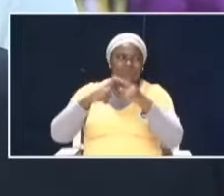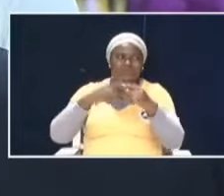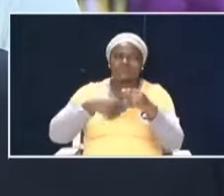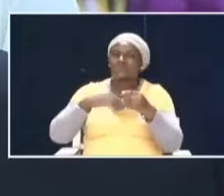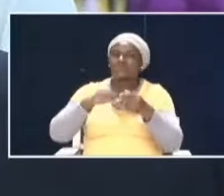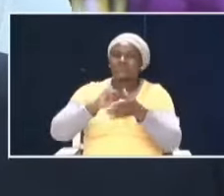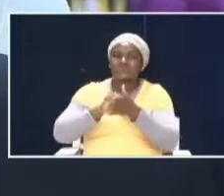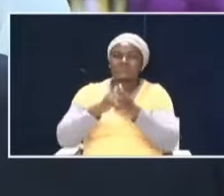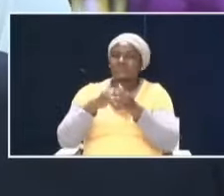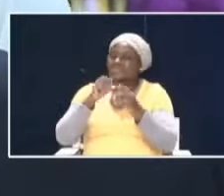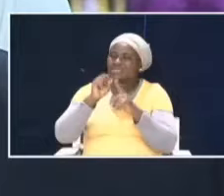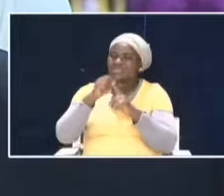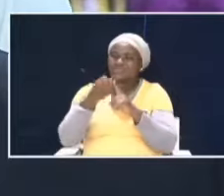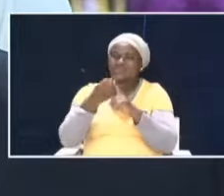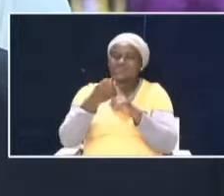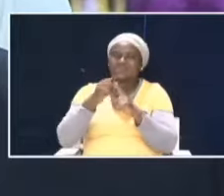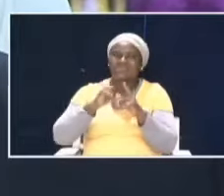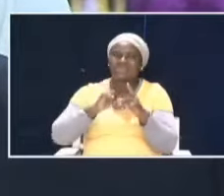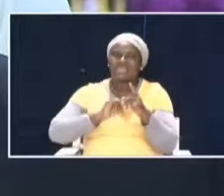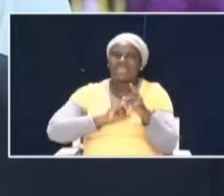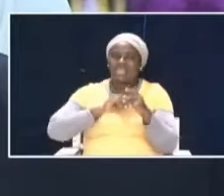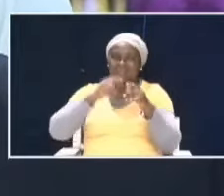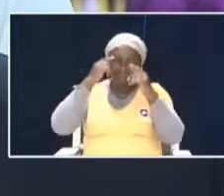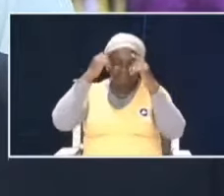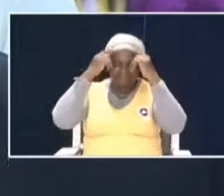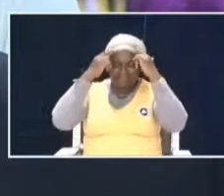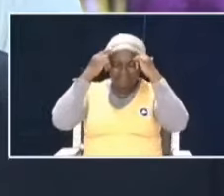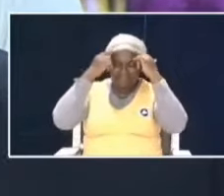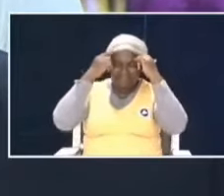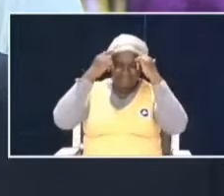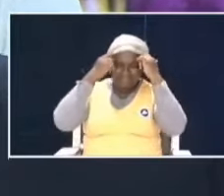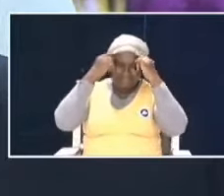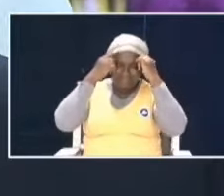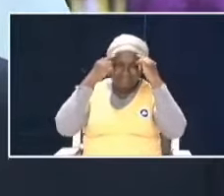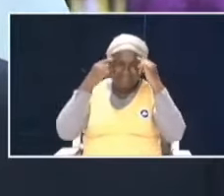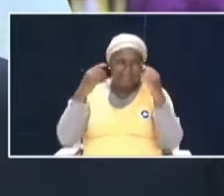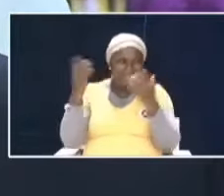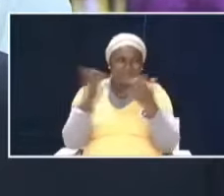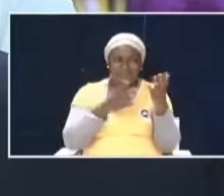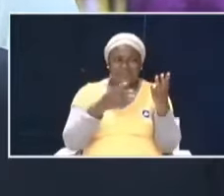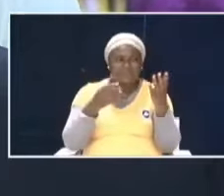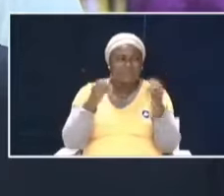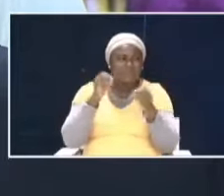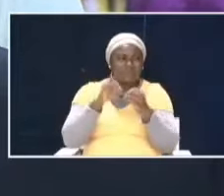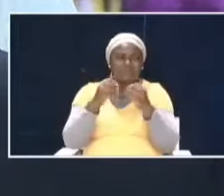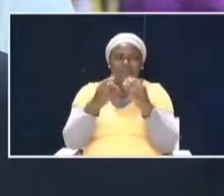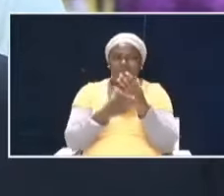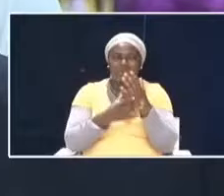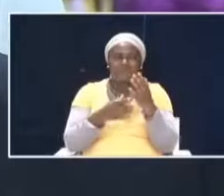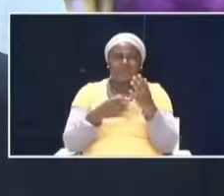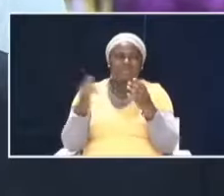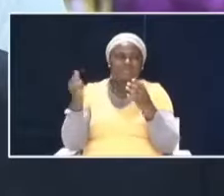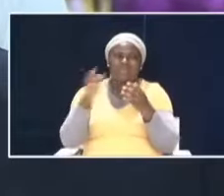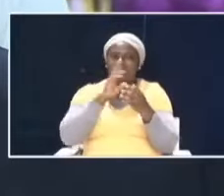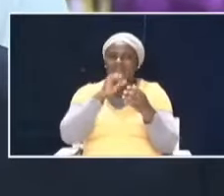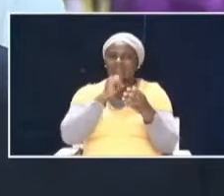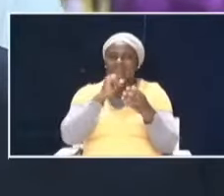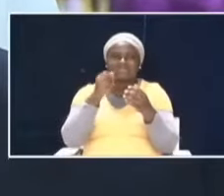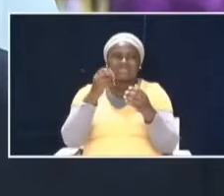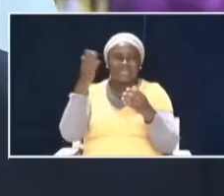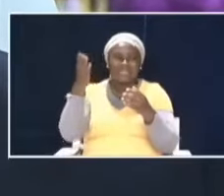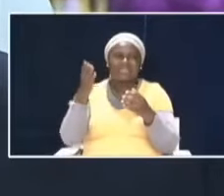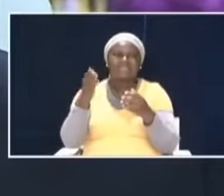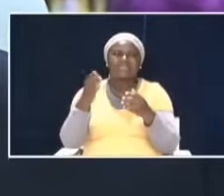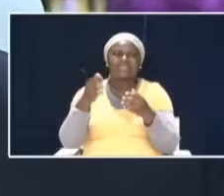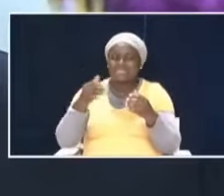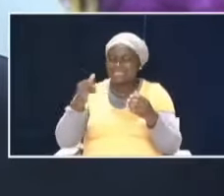assume triggered the flow of the blood in me, they were not there, yet I was bleeding. But thank